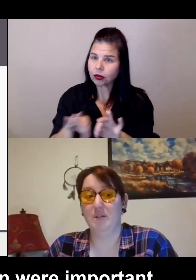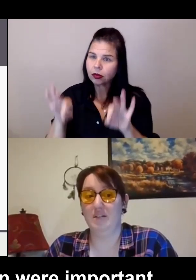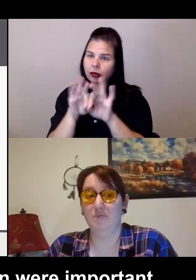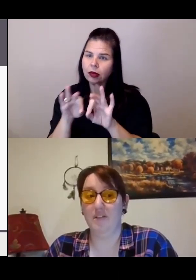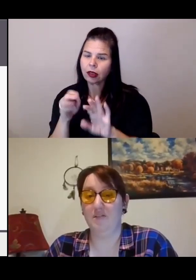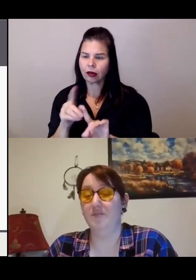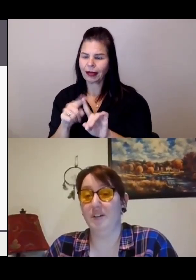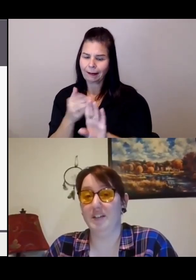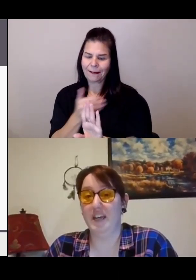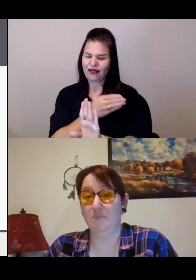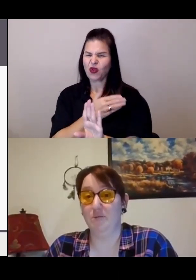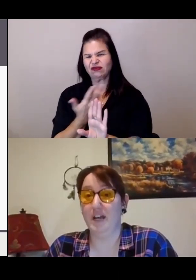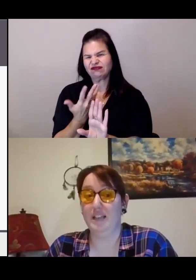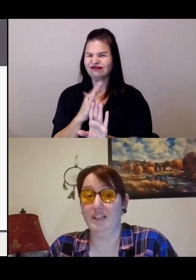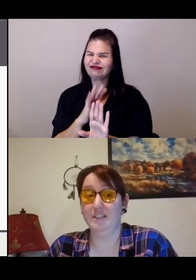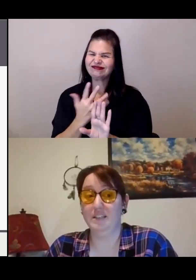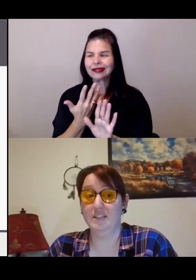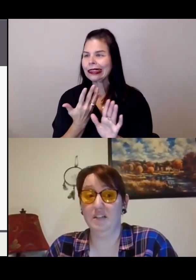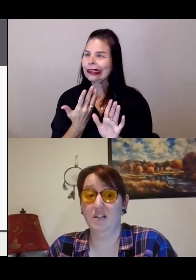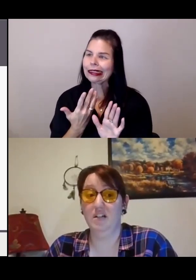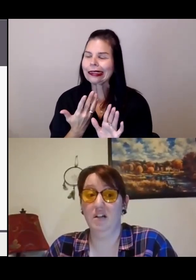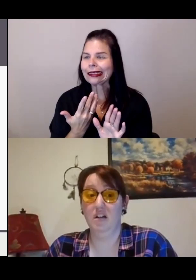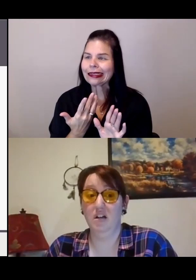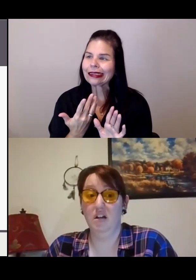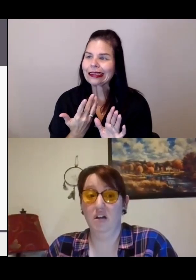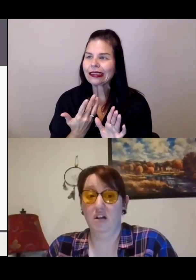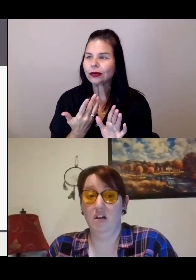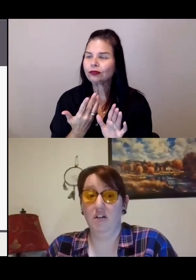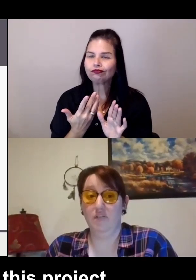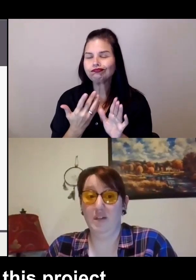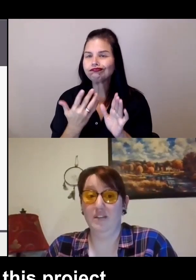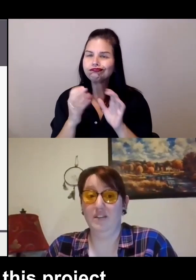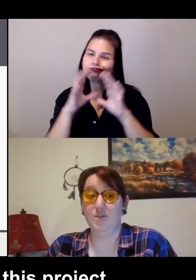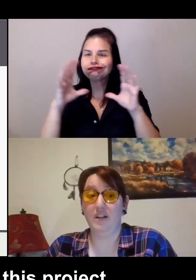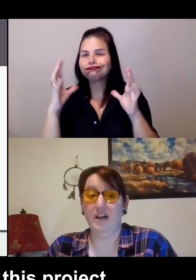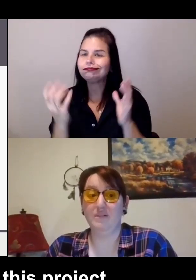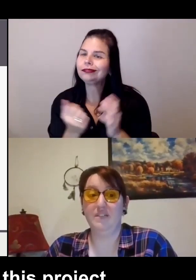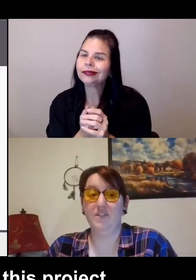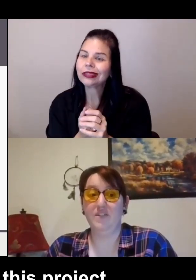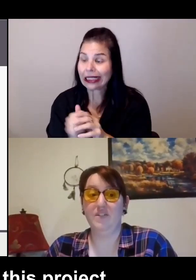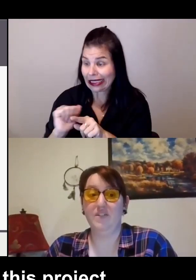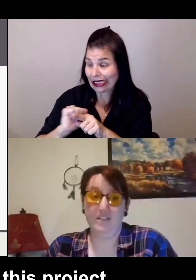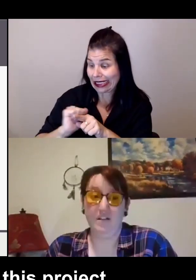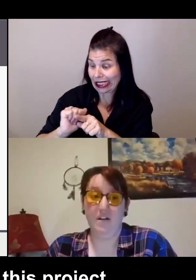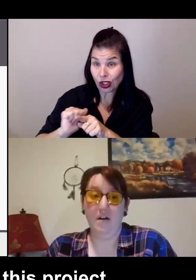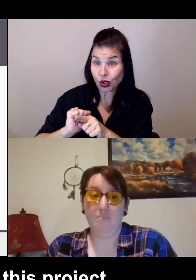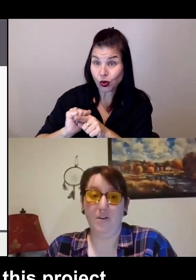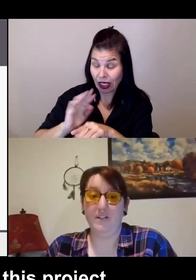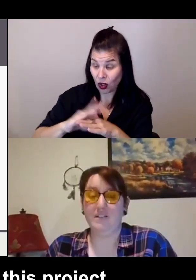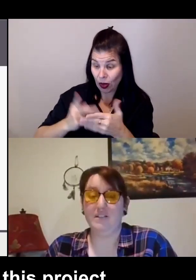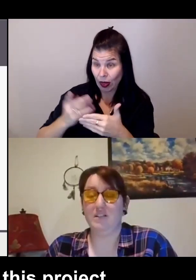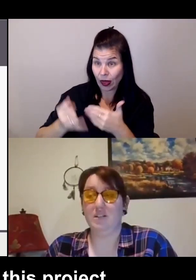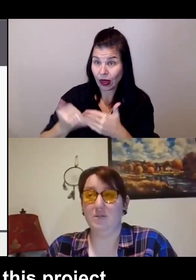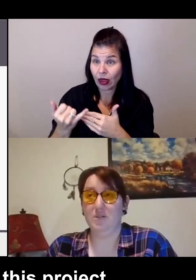concepts to me rather than very attainable realities. For me, the training I received on this project